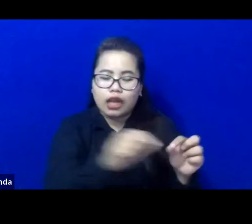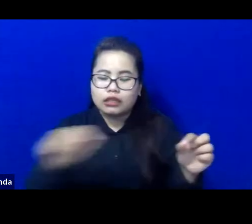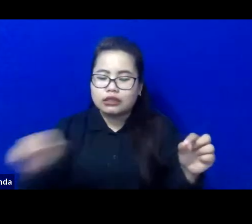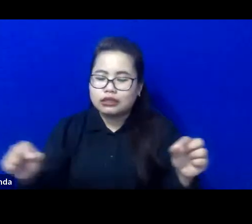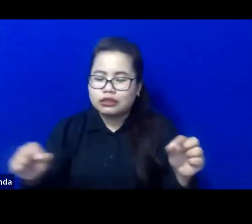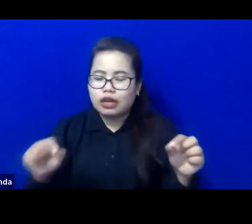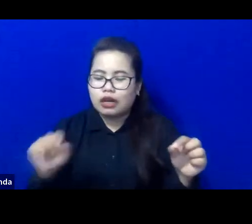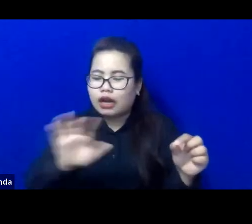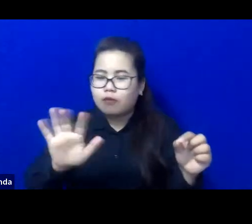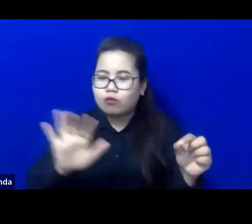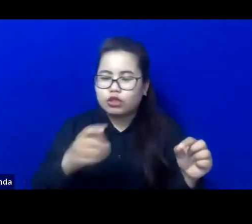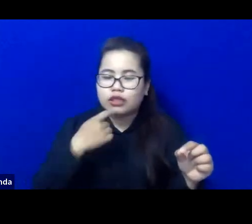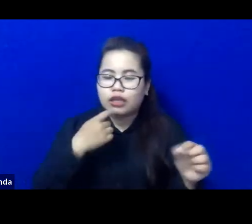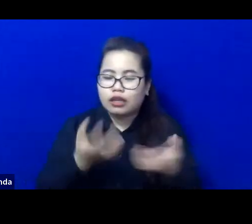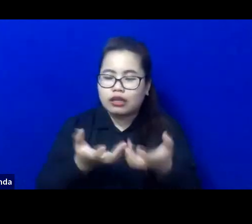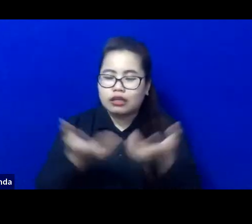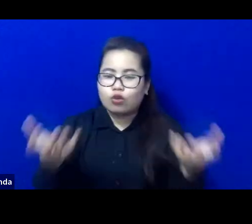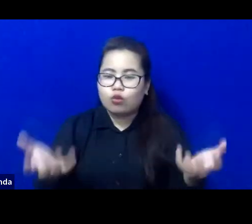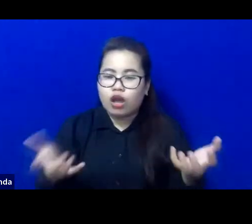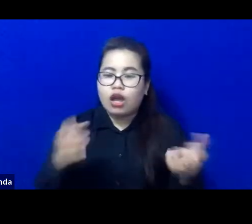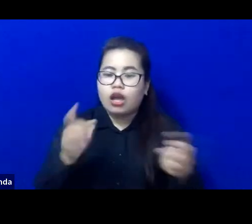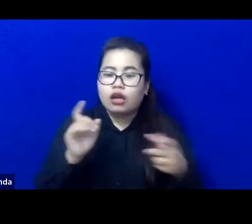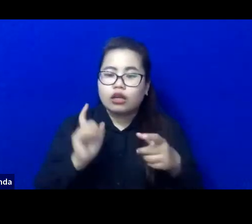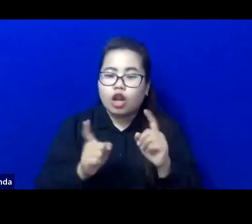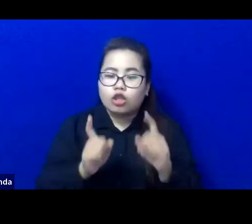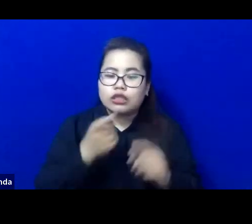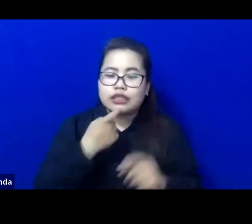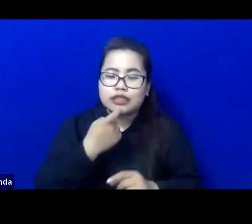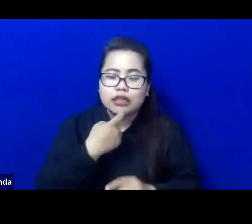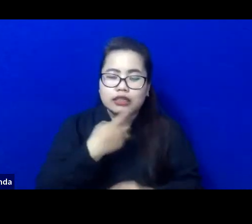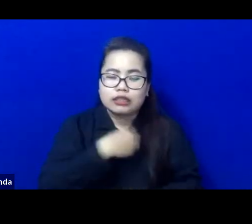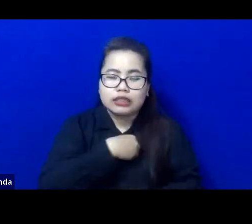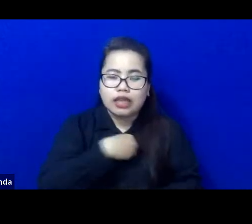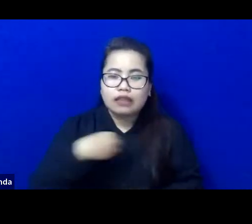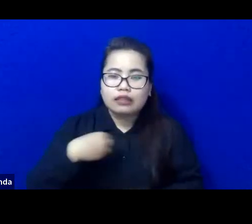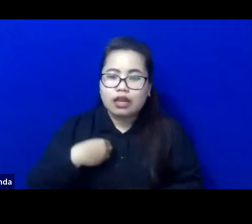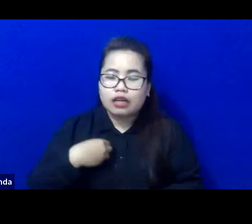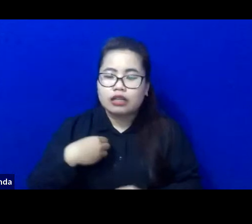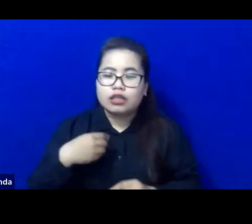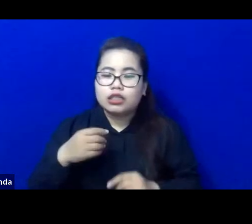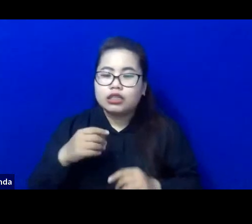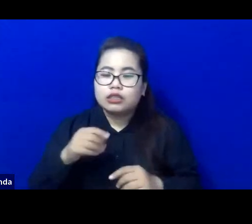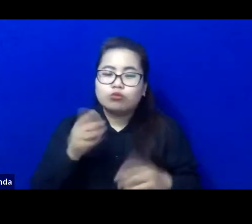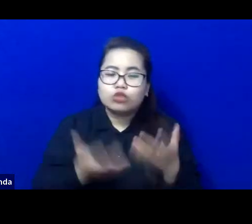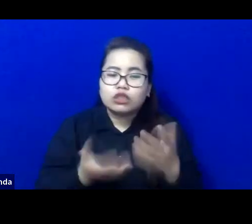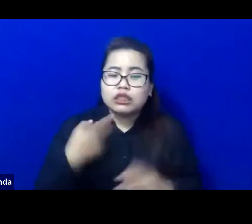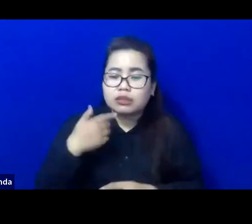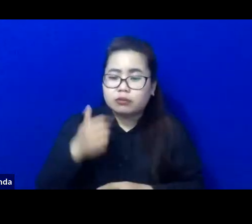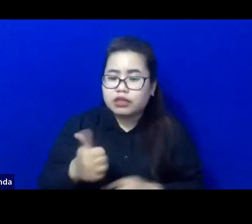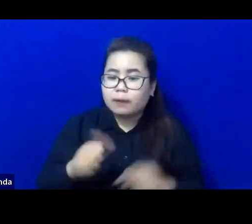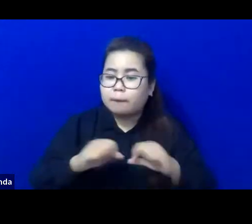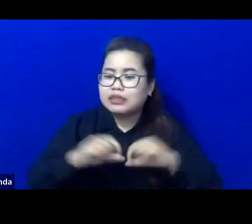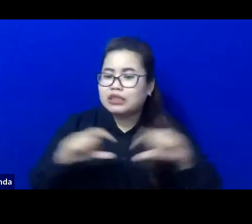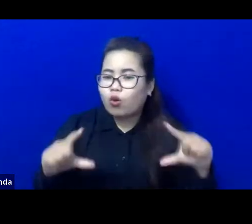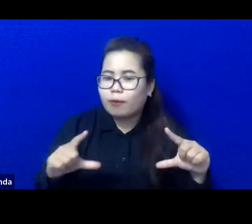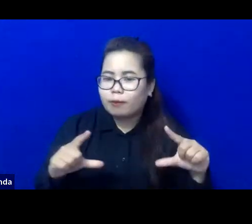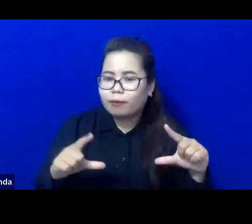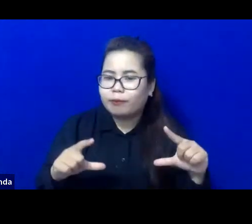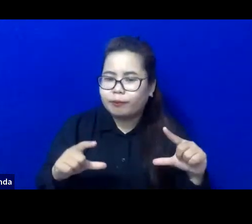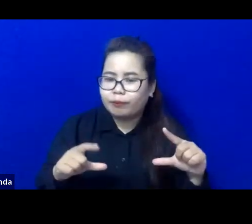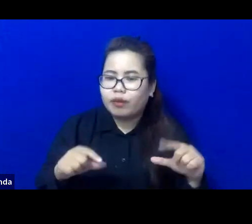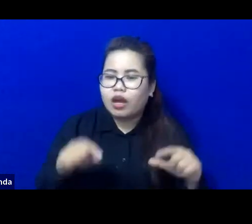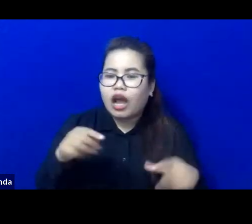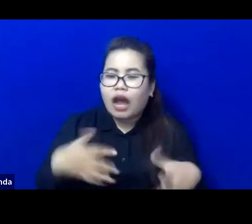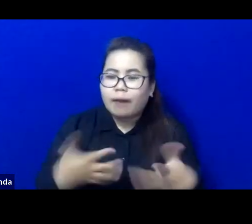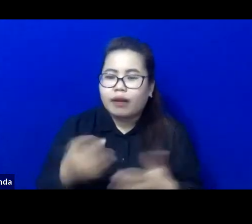autism, then there needs to be somewhere to go and ask that question, well, what is it and how do we support it? Because something has brought them to the clinic.